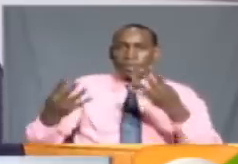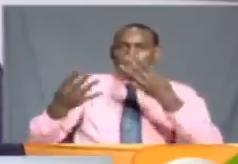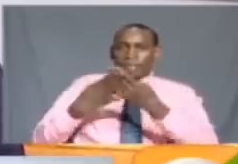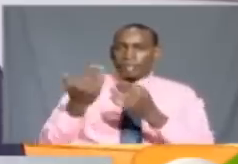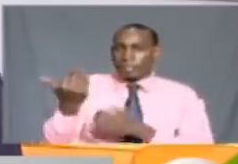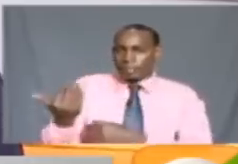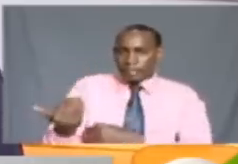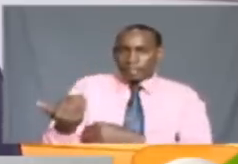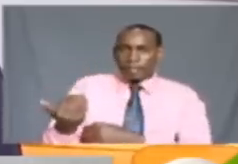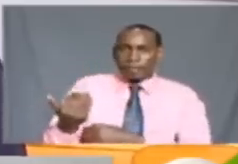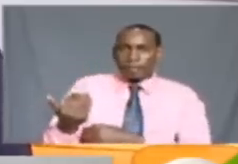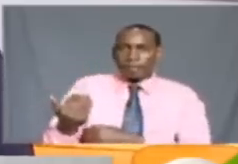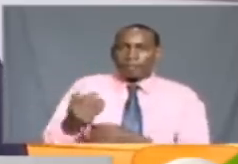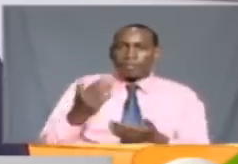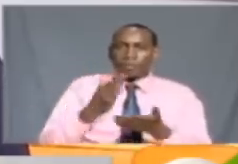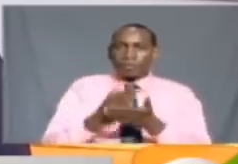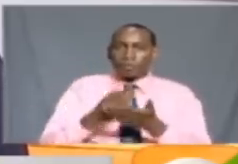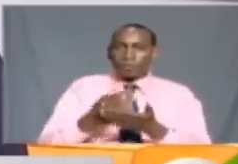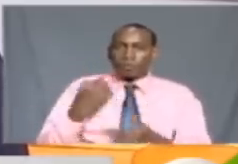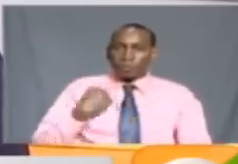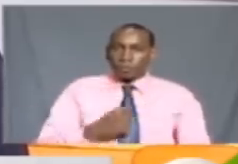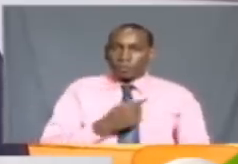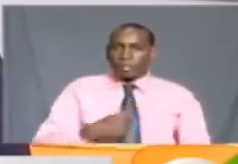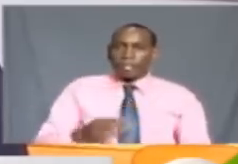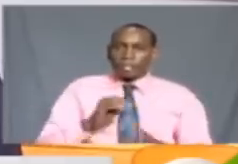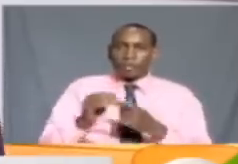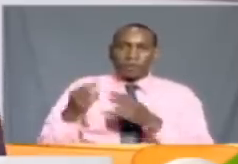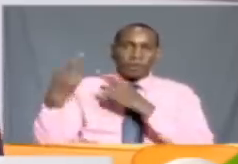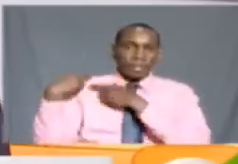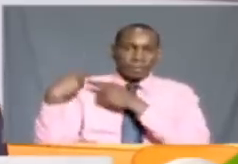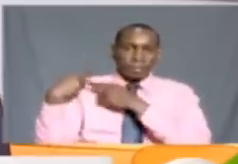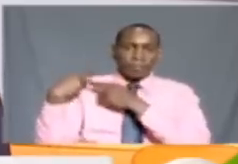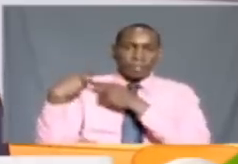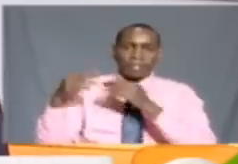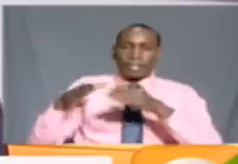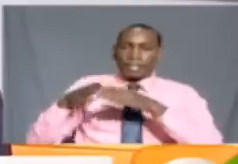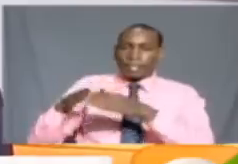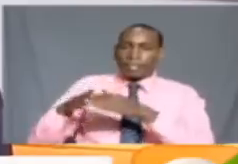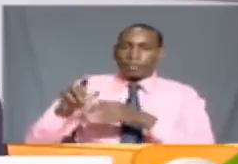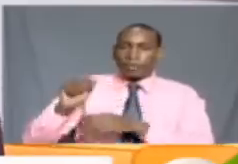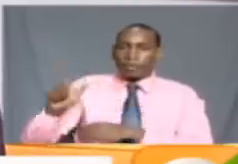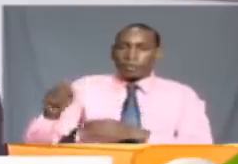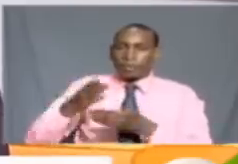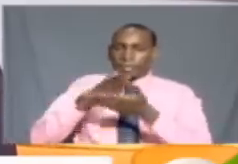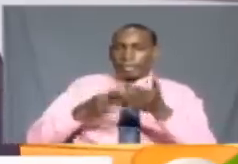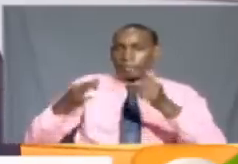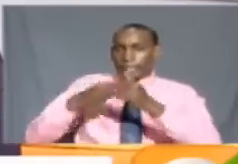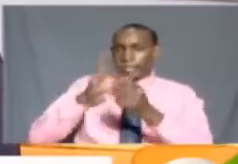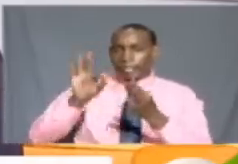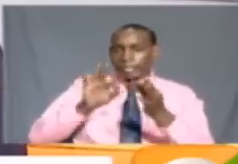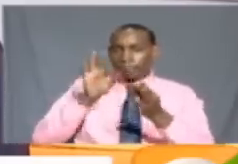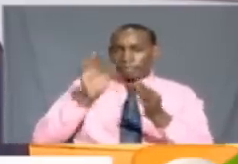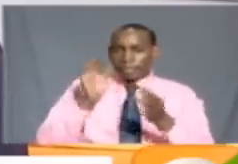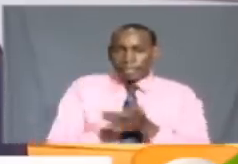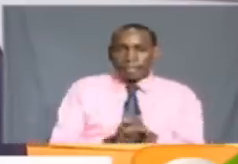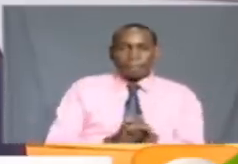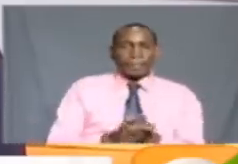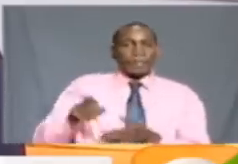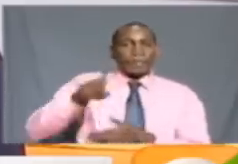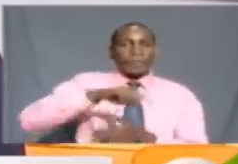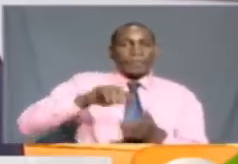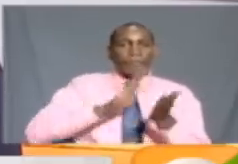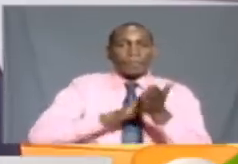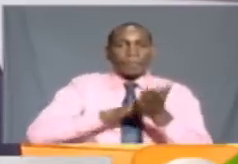child who's been found guilty or culpable under the Sexual Offences Act, Section 8 particularly. Mm-hmm. And one of the things we're proposing